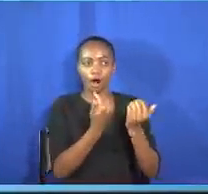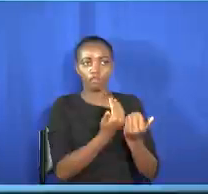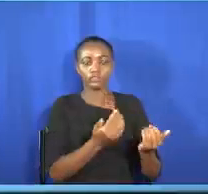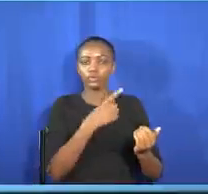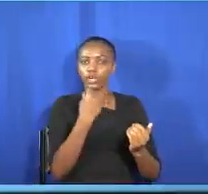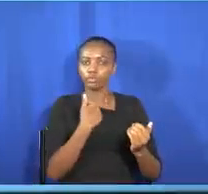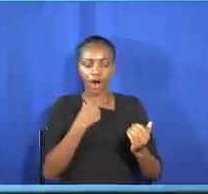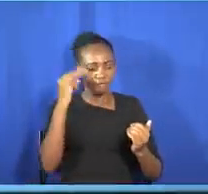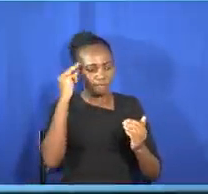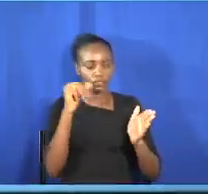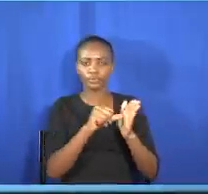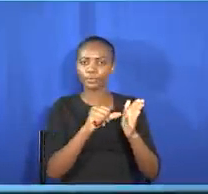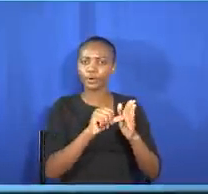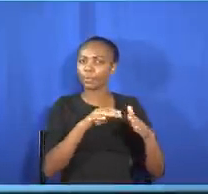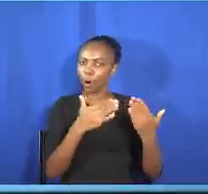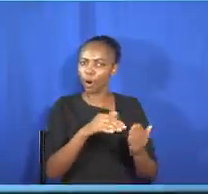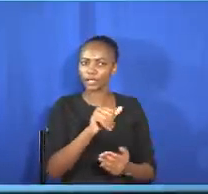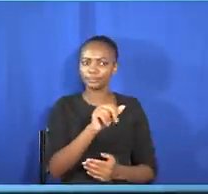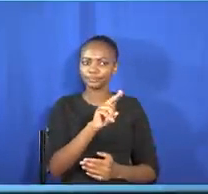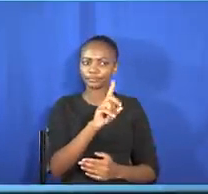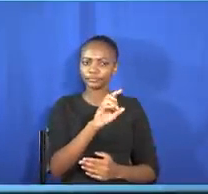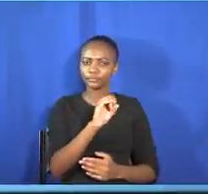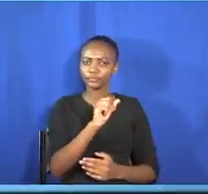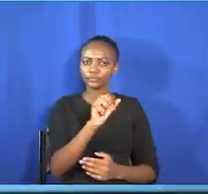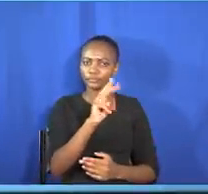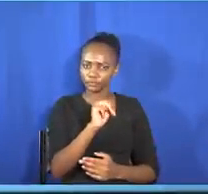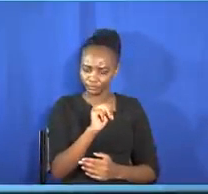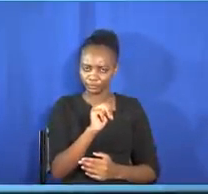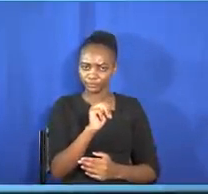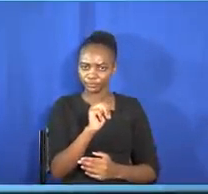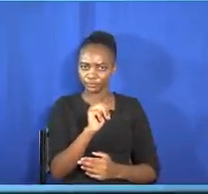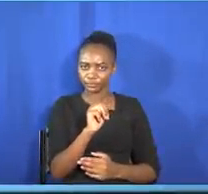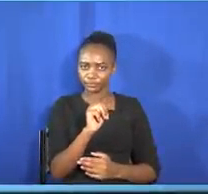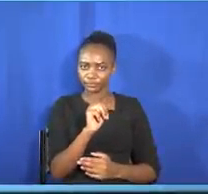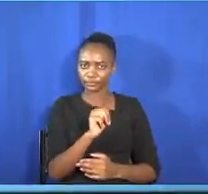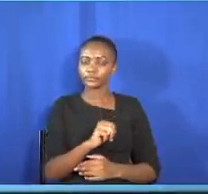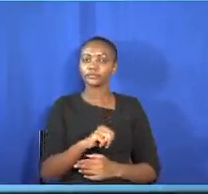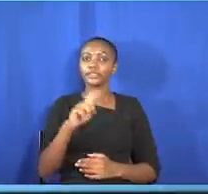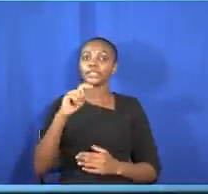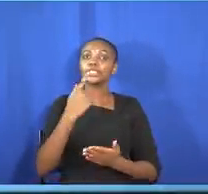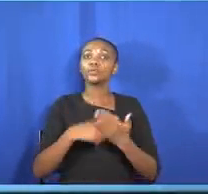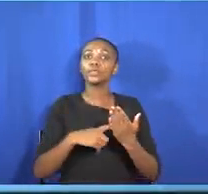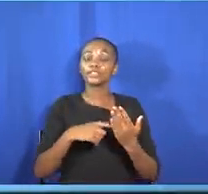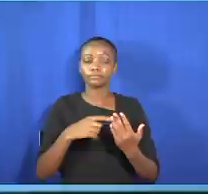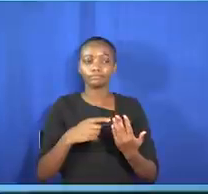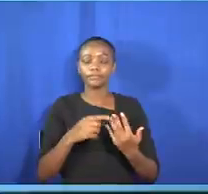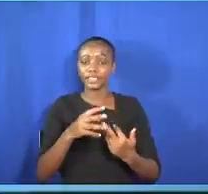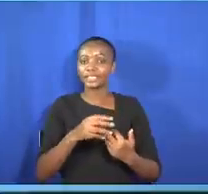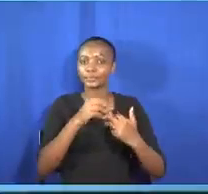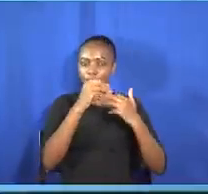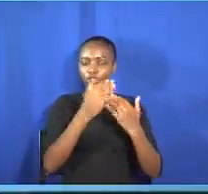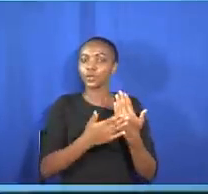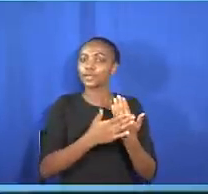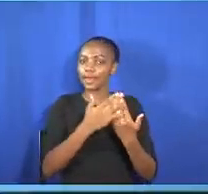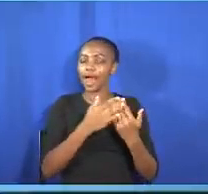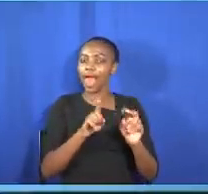mentally handicapped, the severe autism, the blindfold, those with multiple handicap. You see this, they require specialized